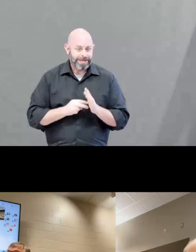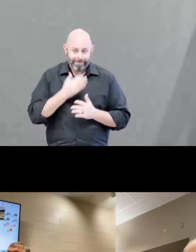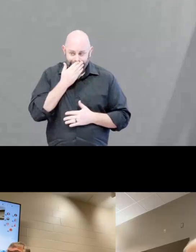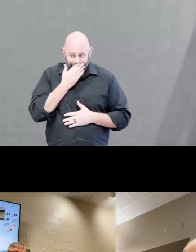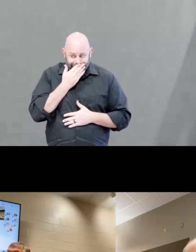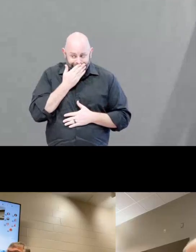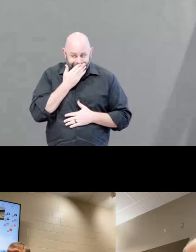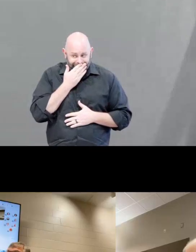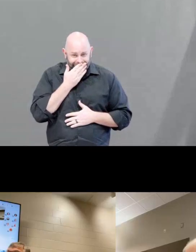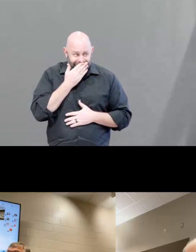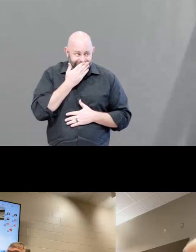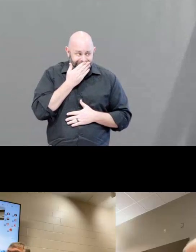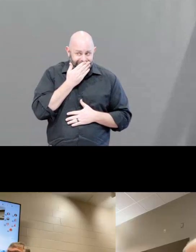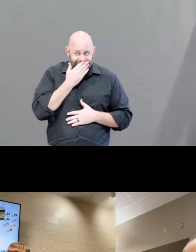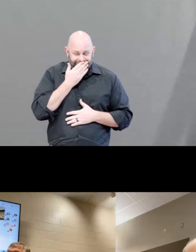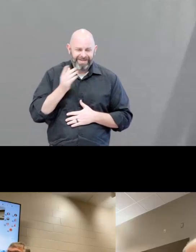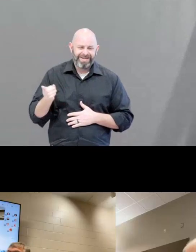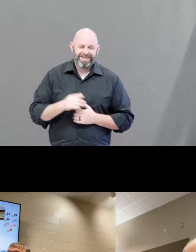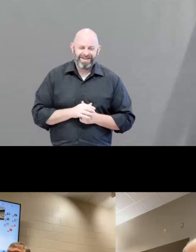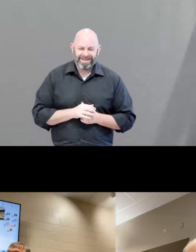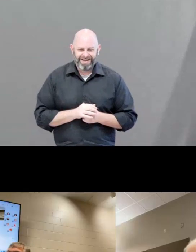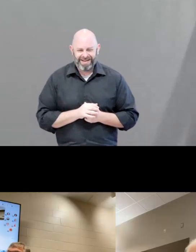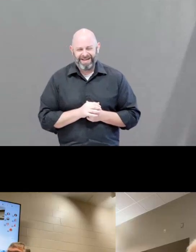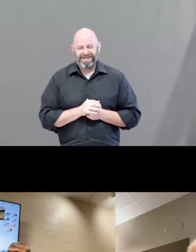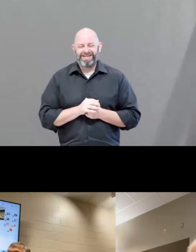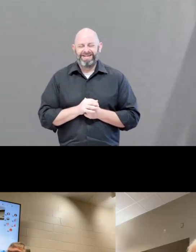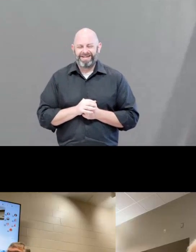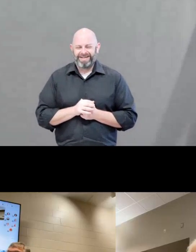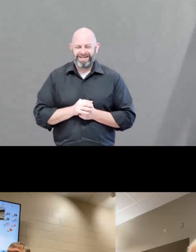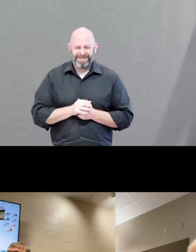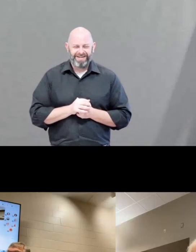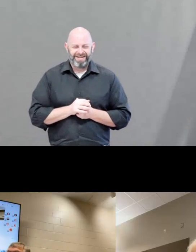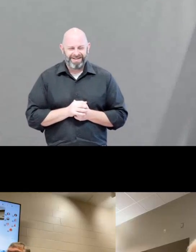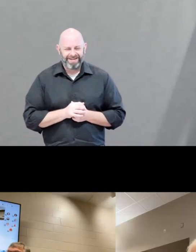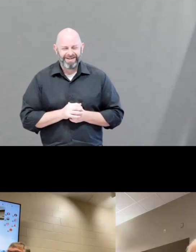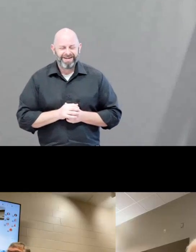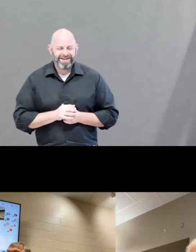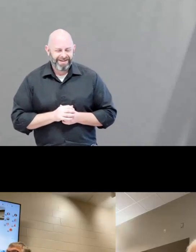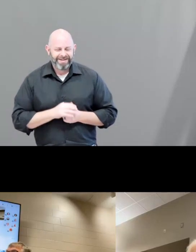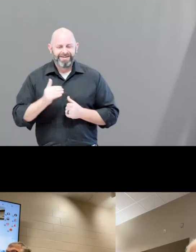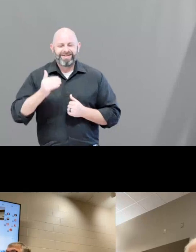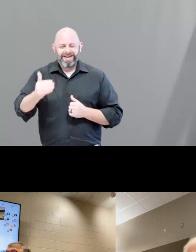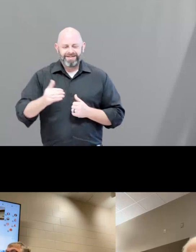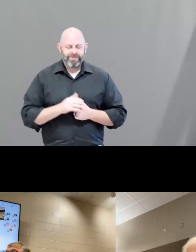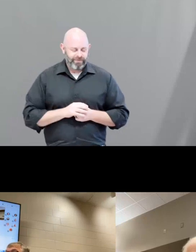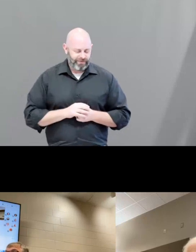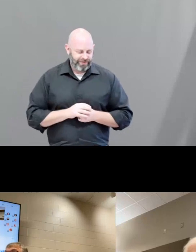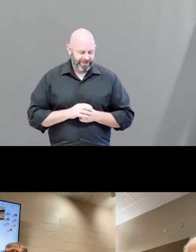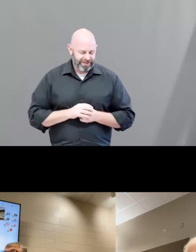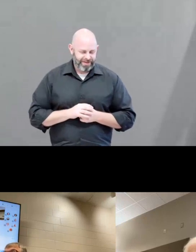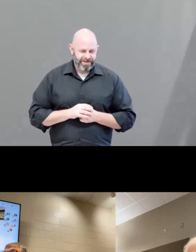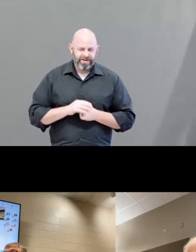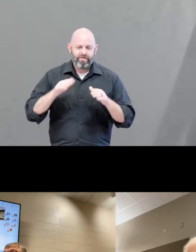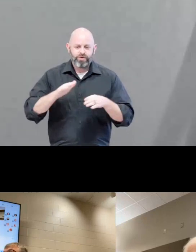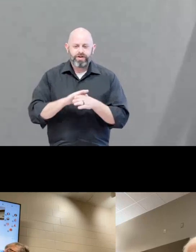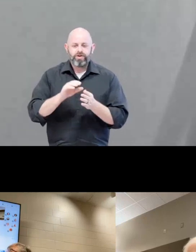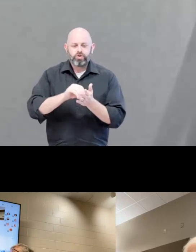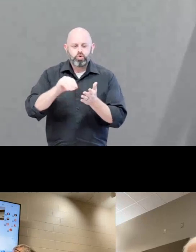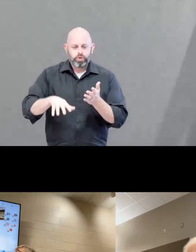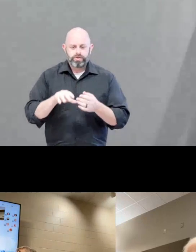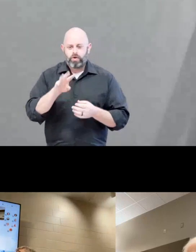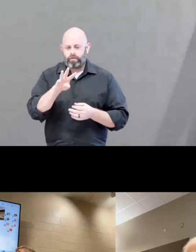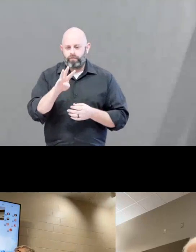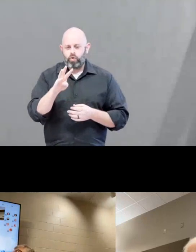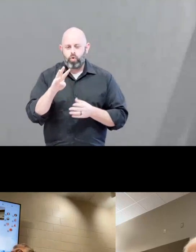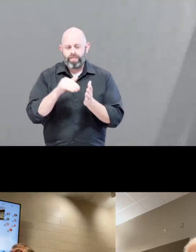First reading. All right, let's move on to the next. All right, so the next one is focus on students,